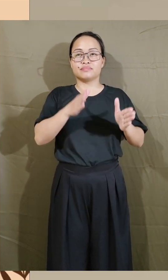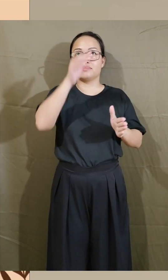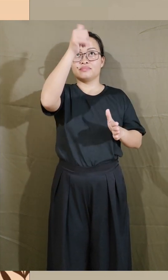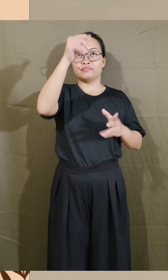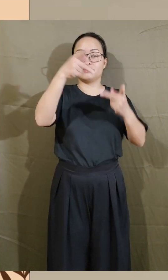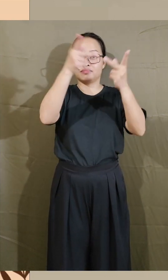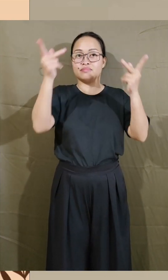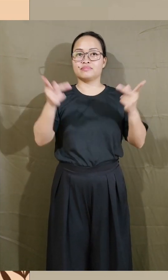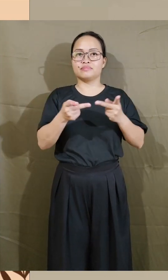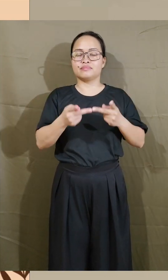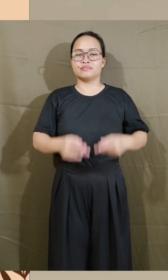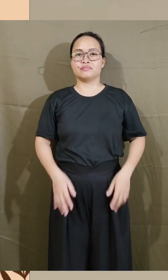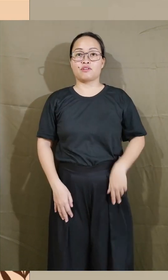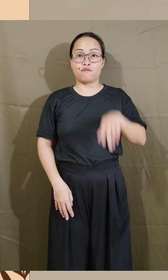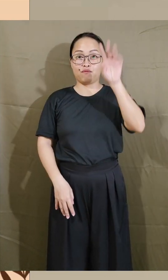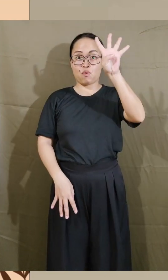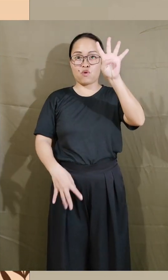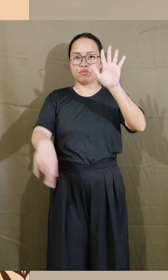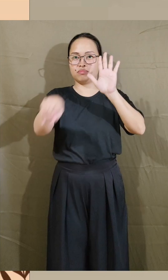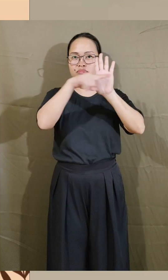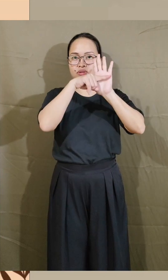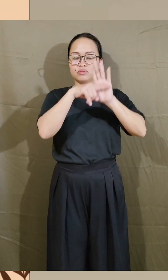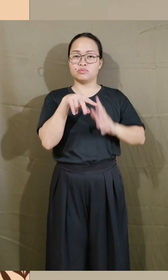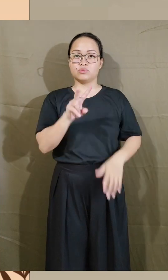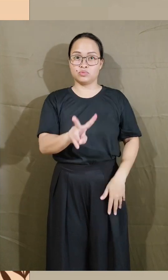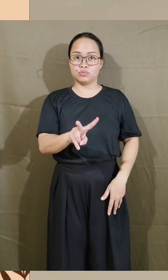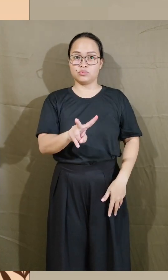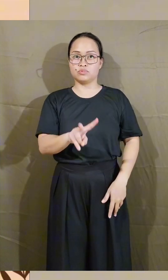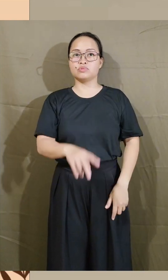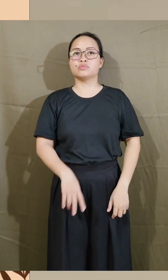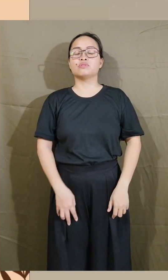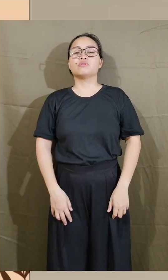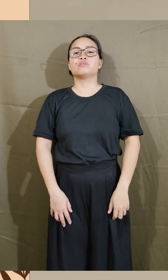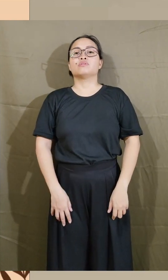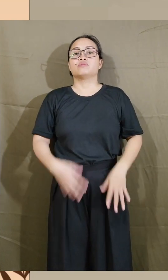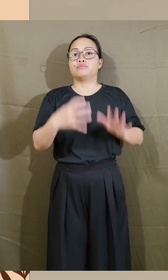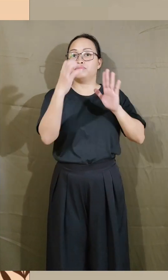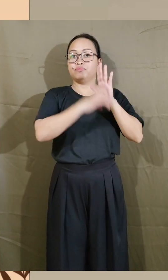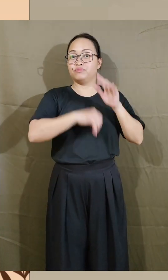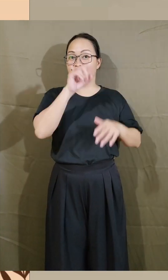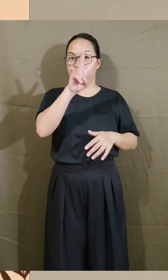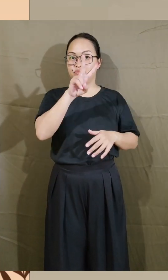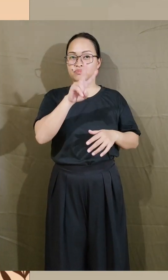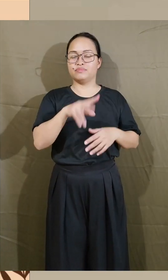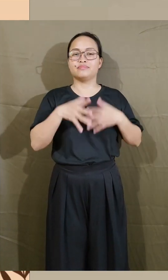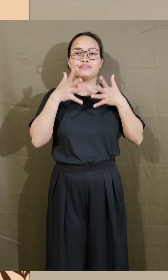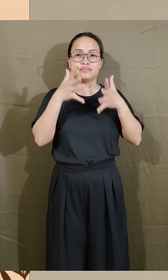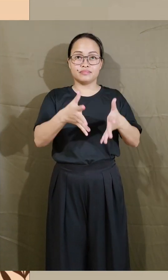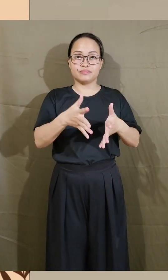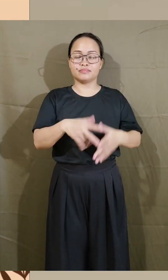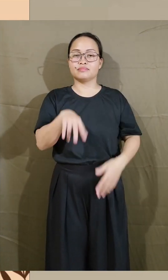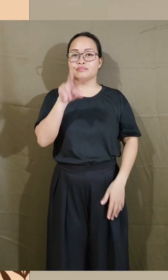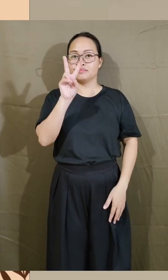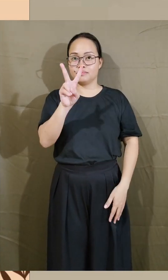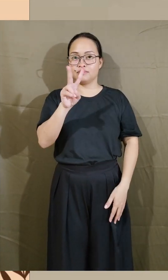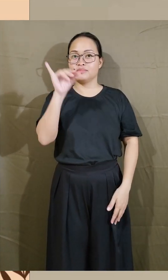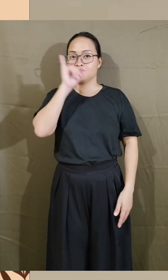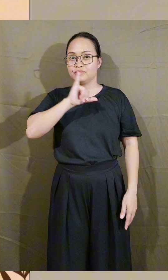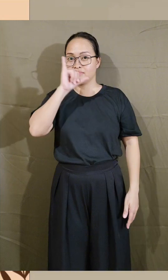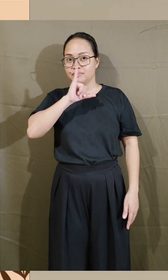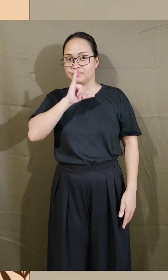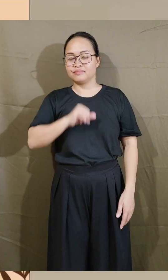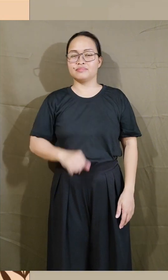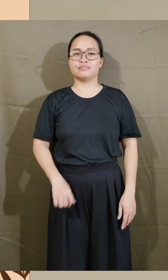Now 4 minus 2, let's take away 2. So we are left with 2 ice